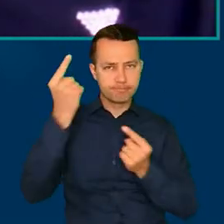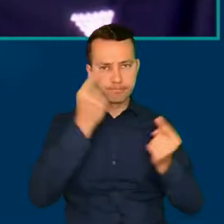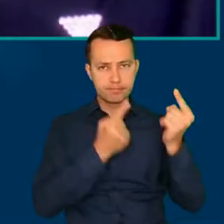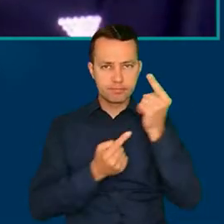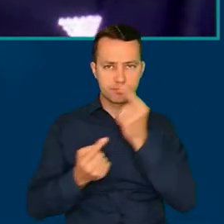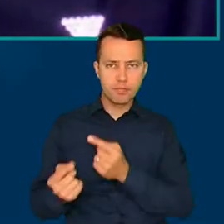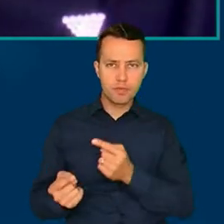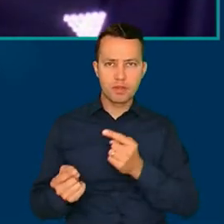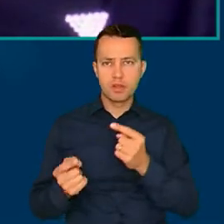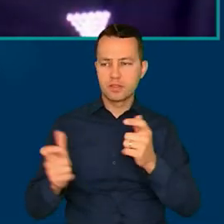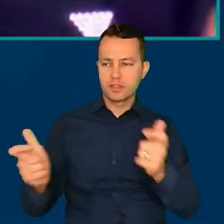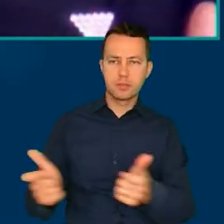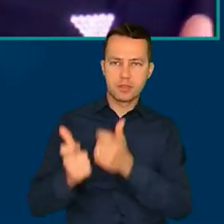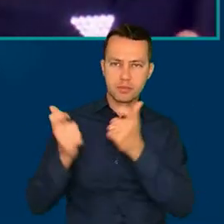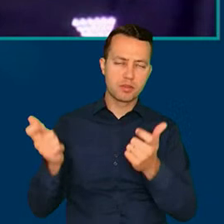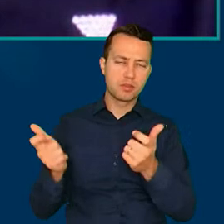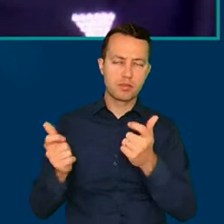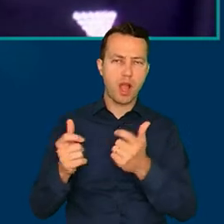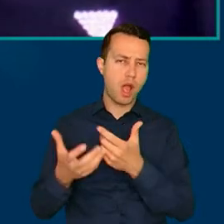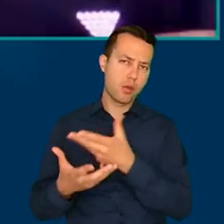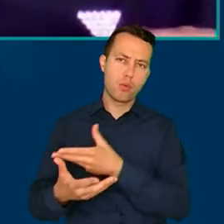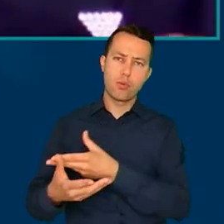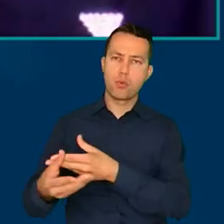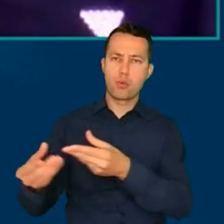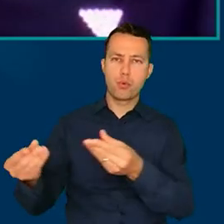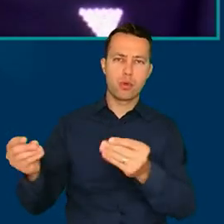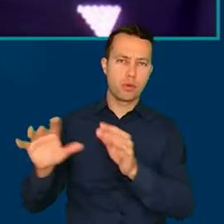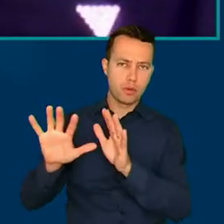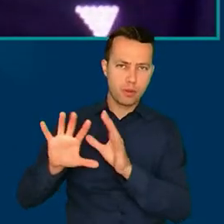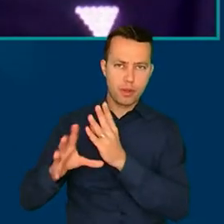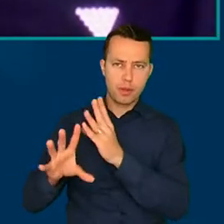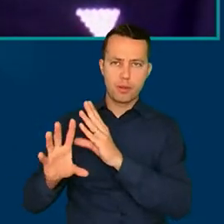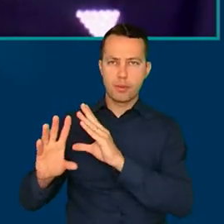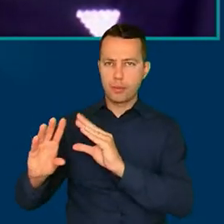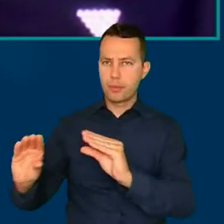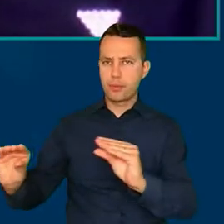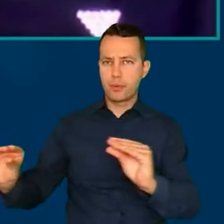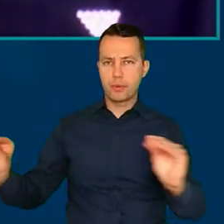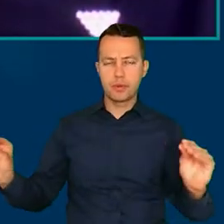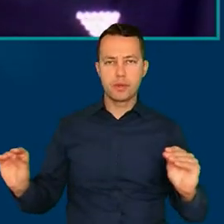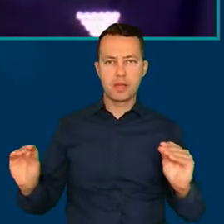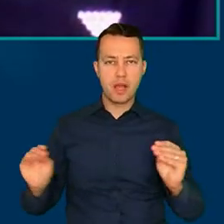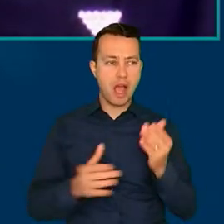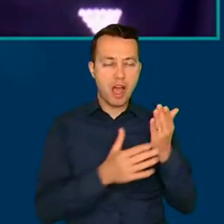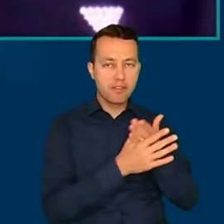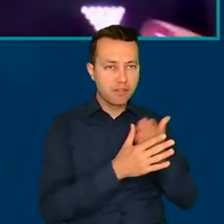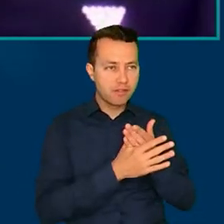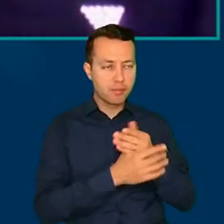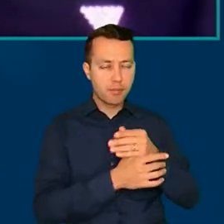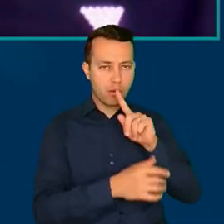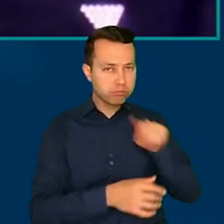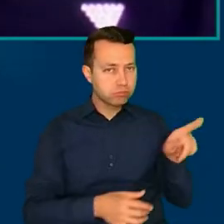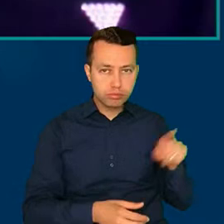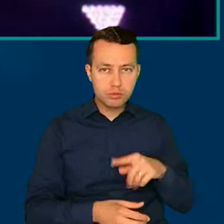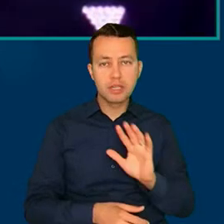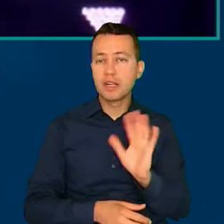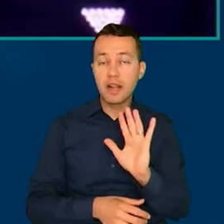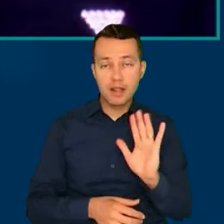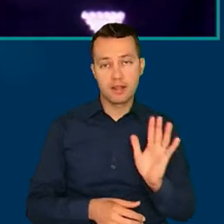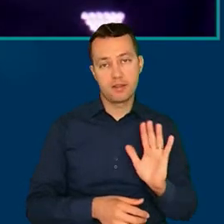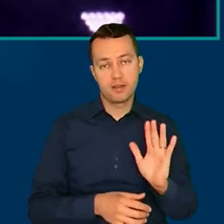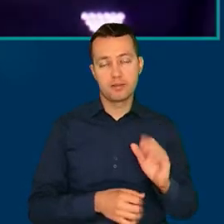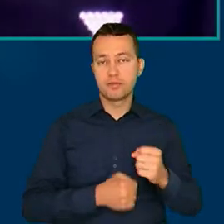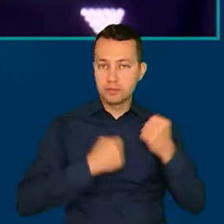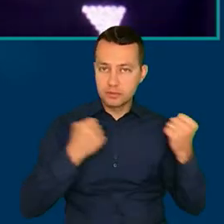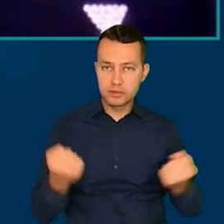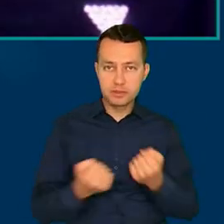it seems to us that the liquidation of the risk is important for the company. The essence of due diligence in the scope